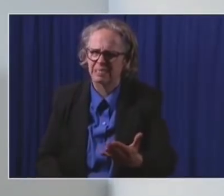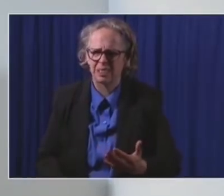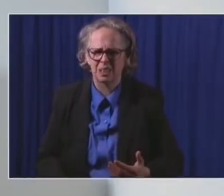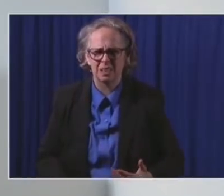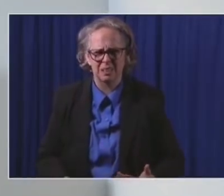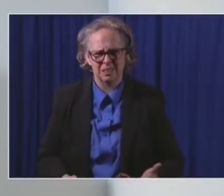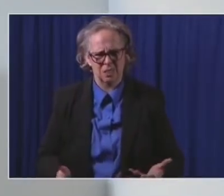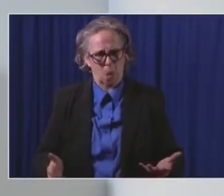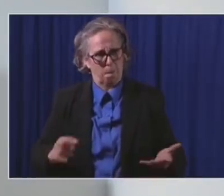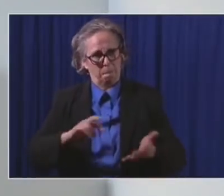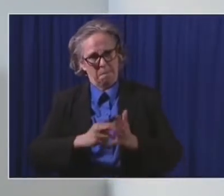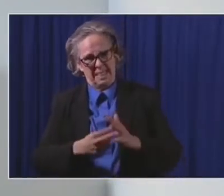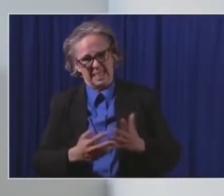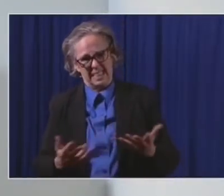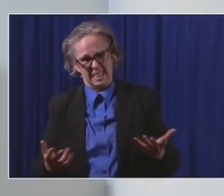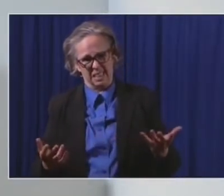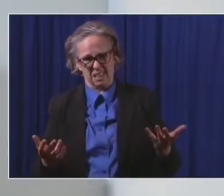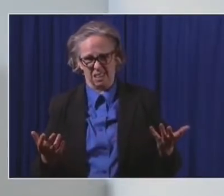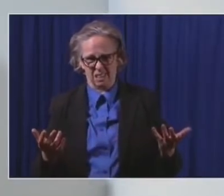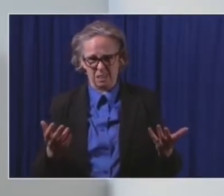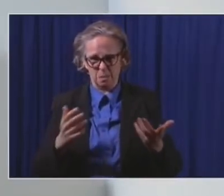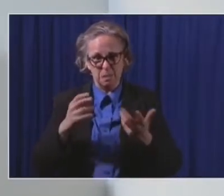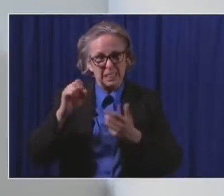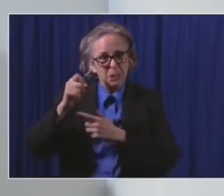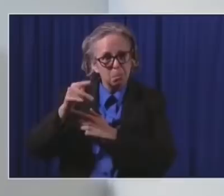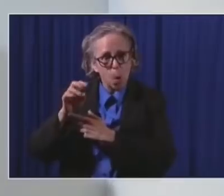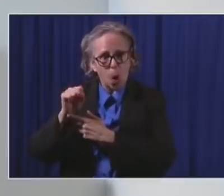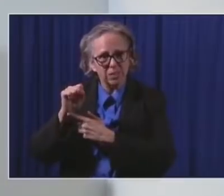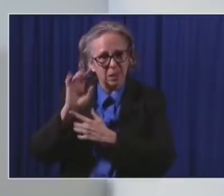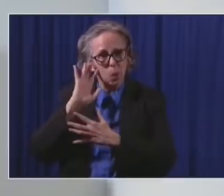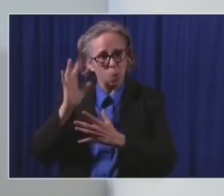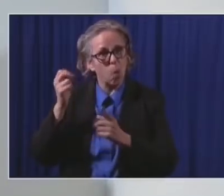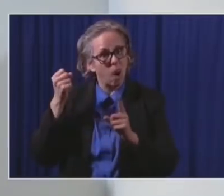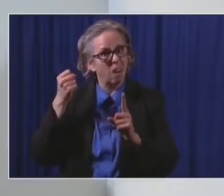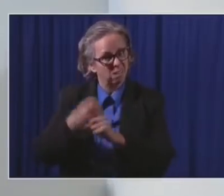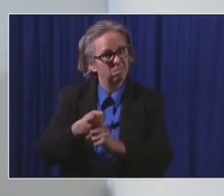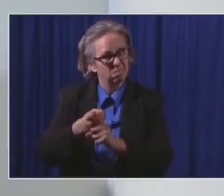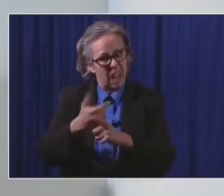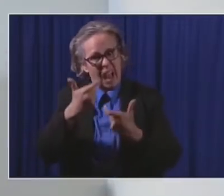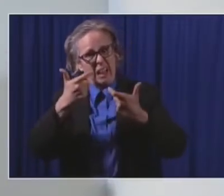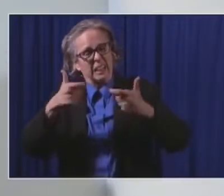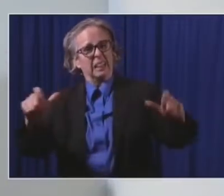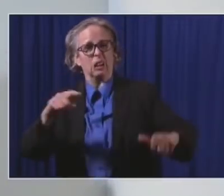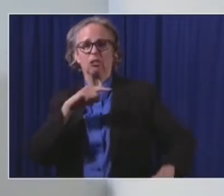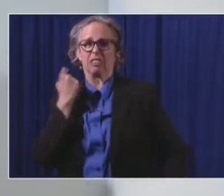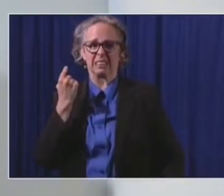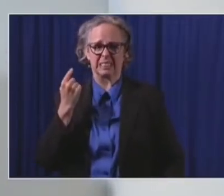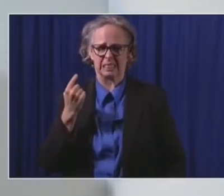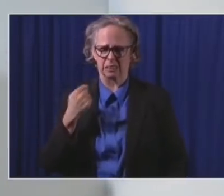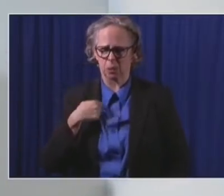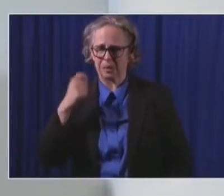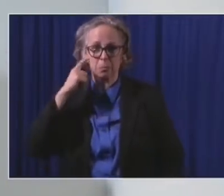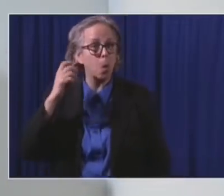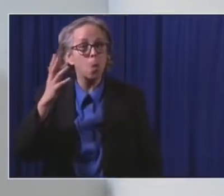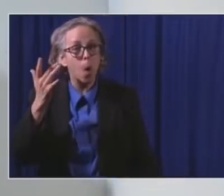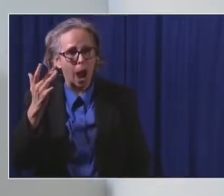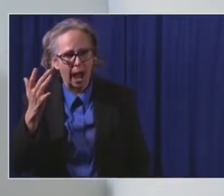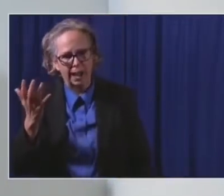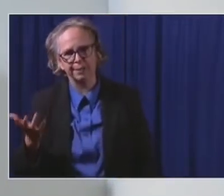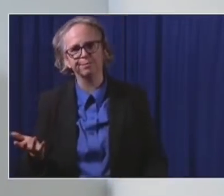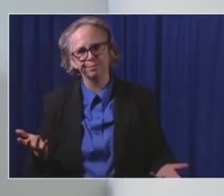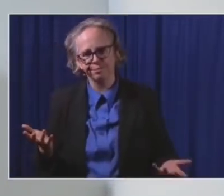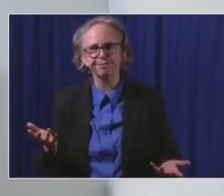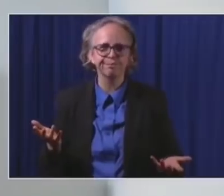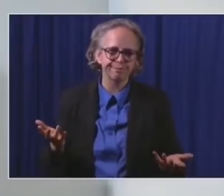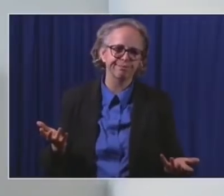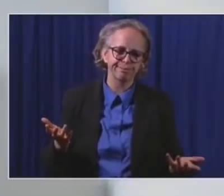about sports and competition, the two go hand in hand. Those are the age groups that in most cases we're talking about.